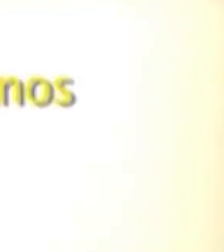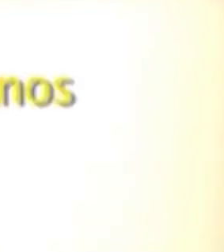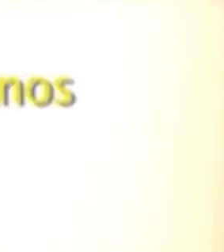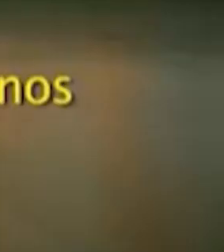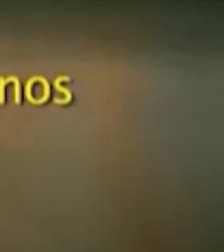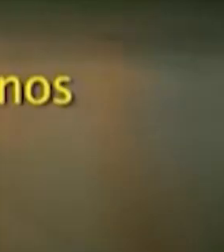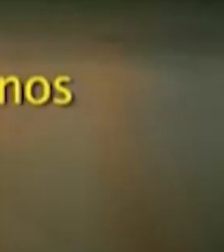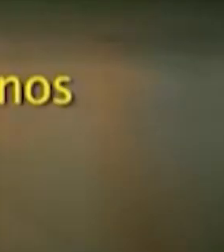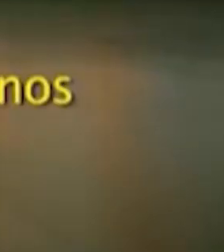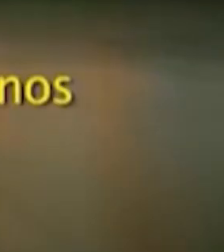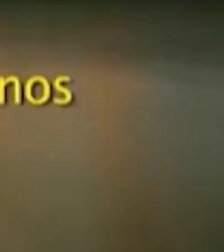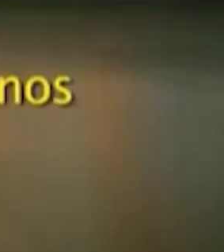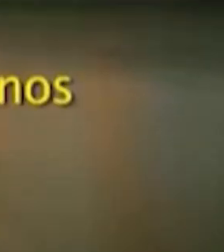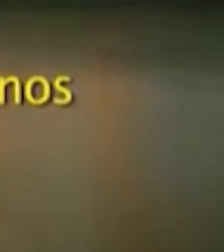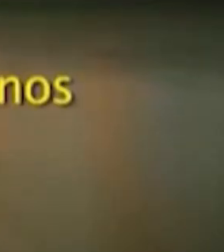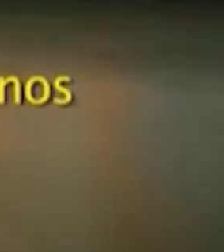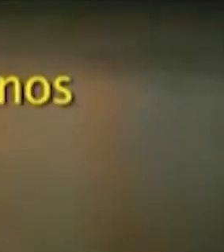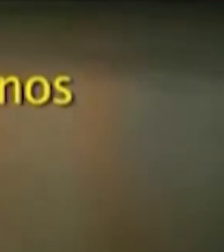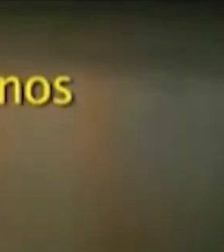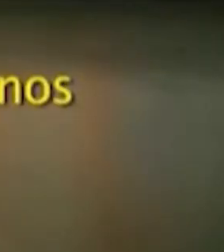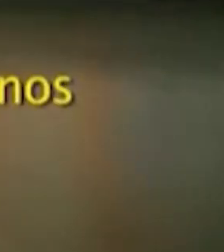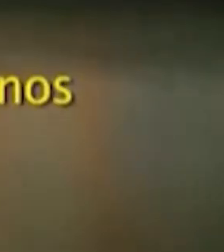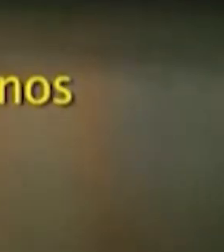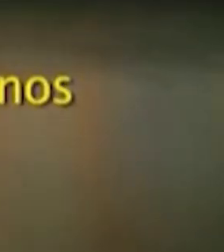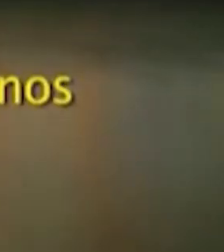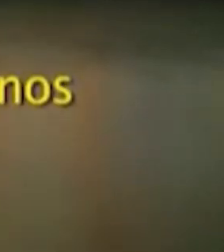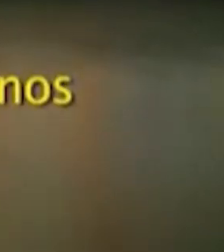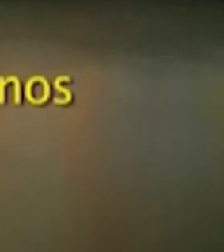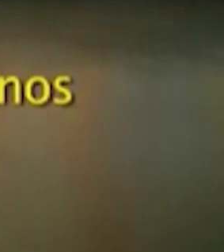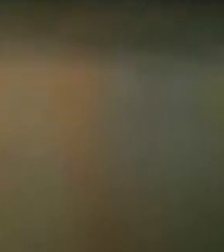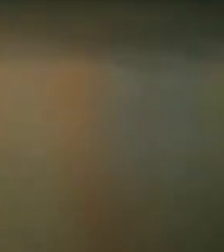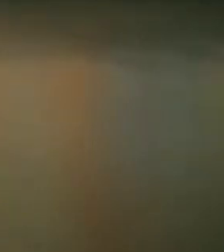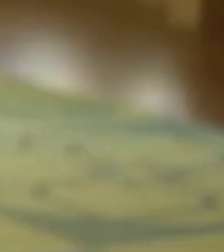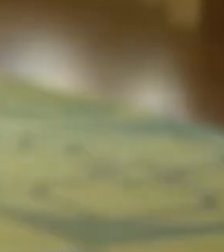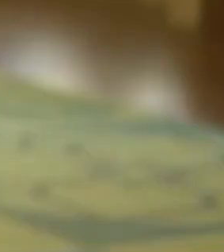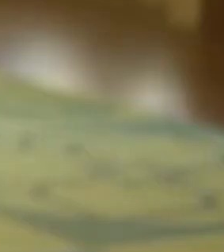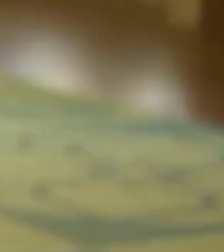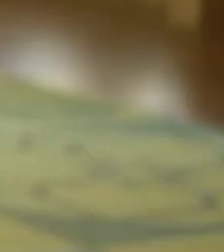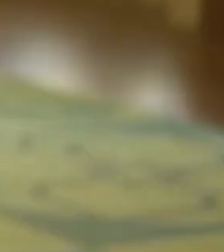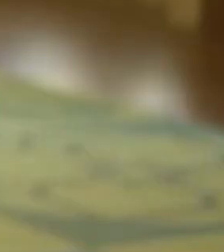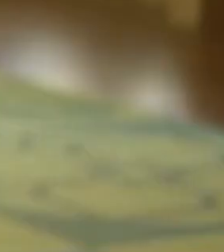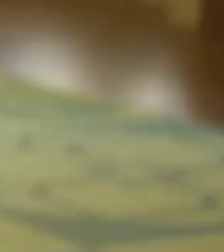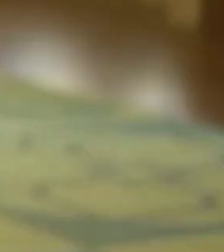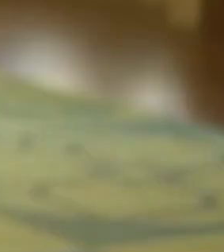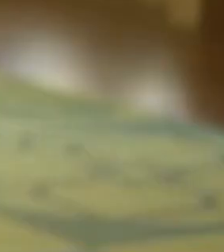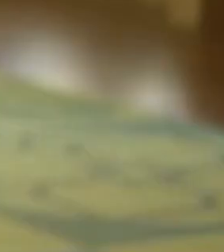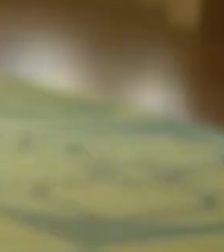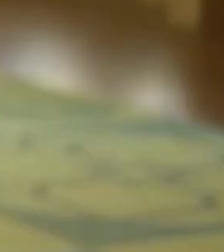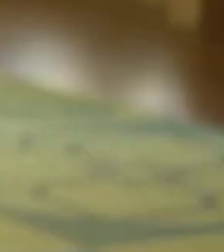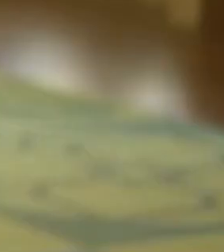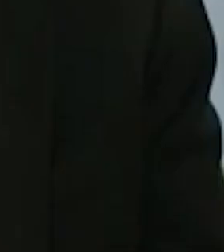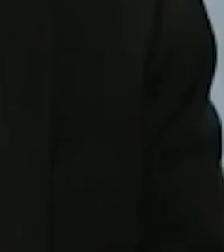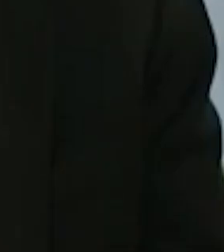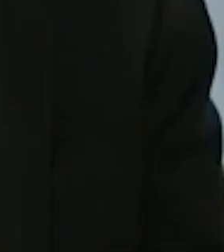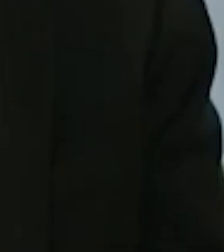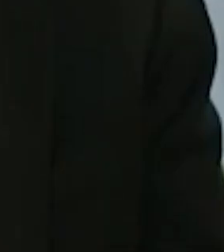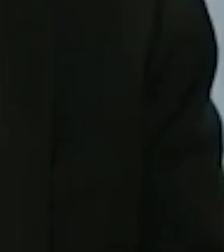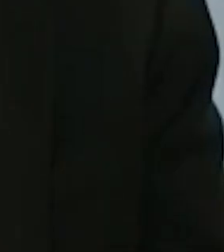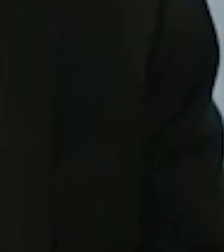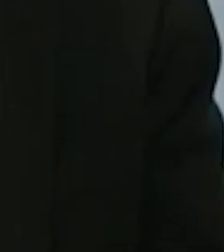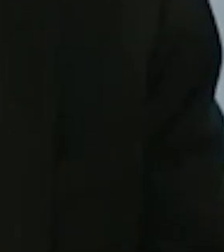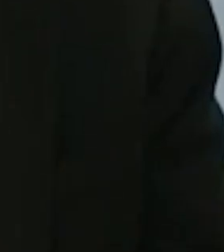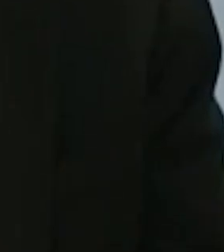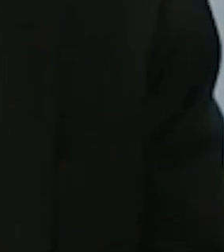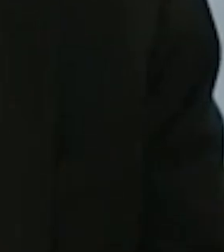a lot less than the cost of treating problems later. If you get the child, you get the man.